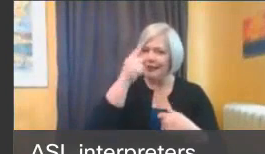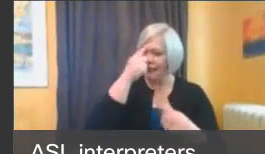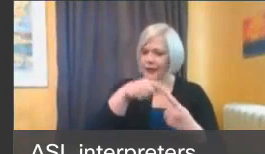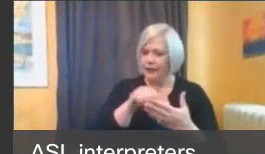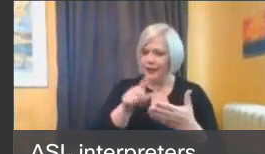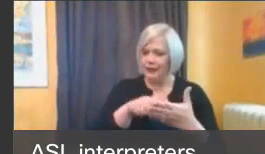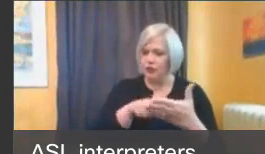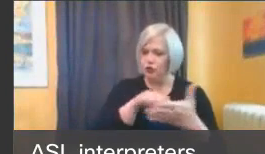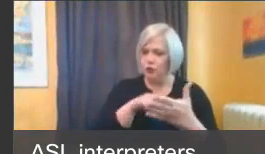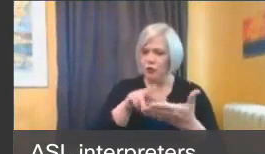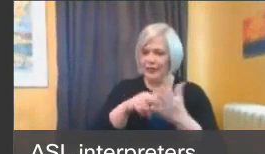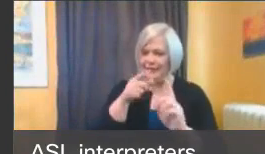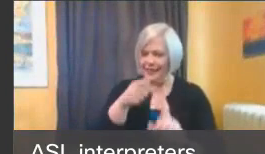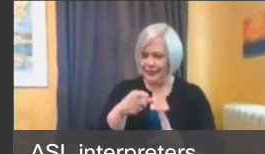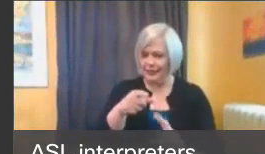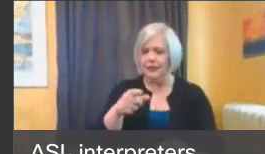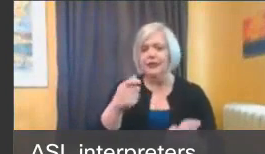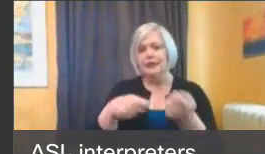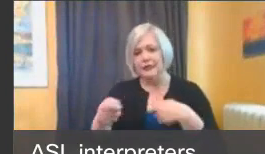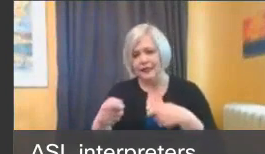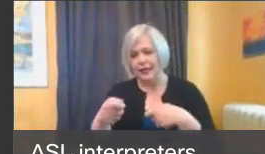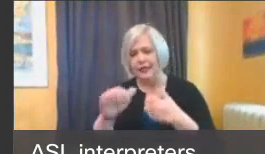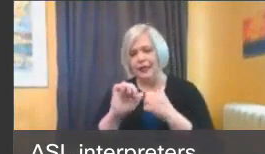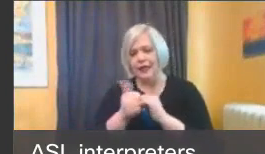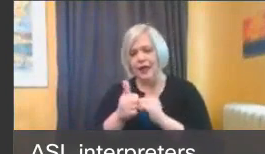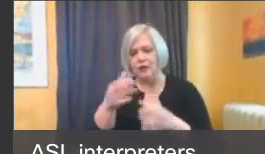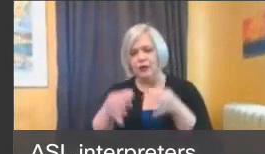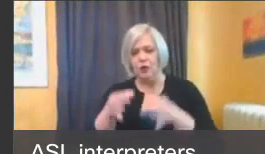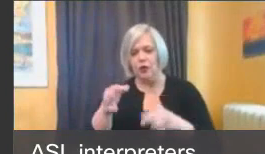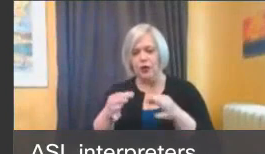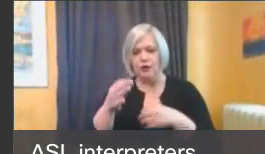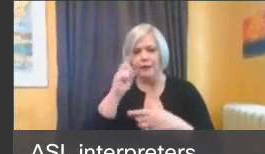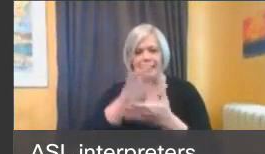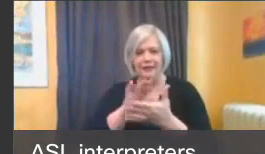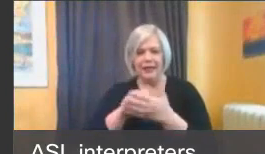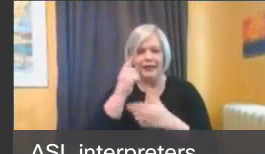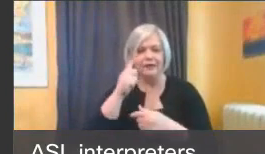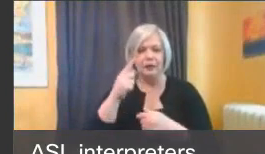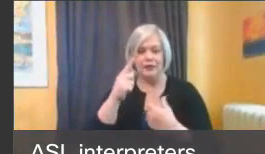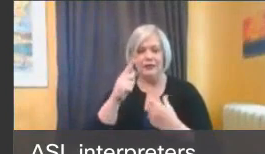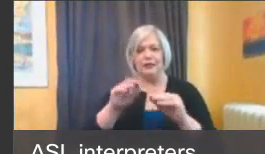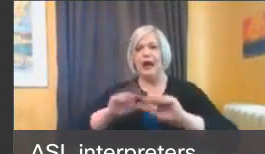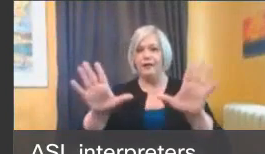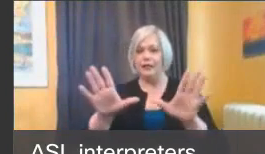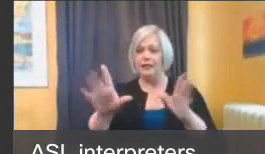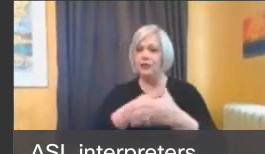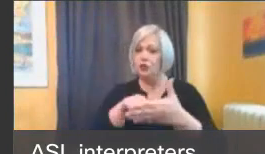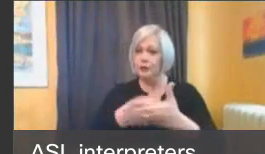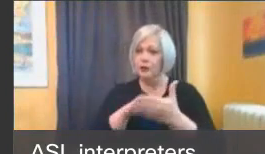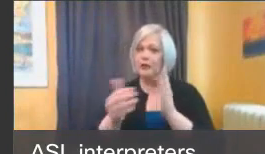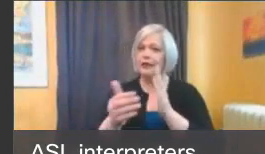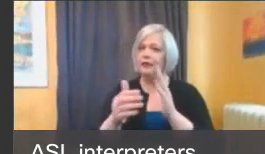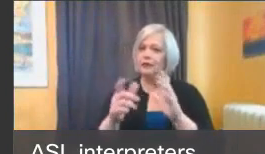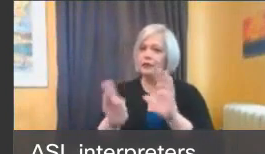of discriminatory intent. Instead, the way the court conceived it is if it was facially discriminatory, it violated the 15th